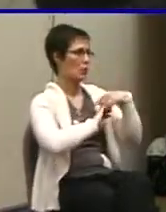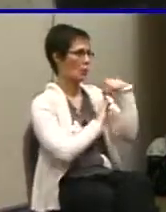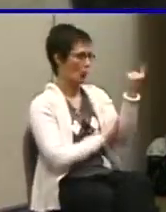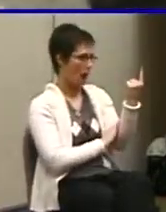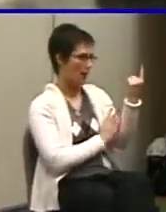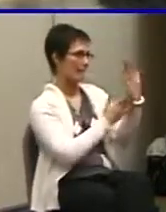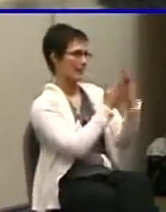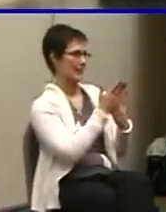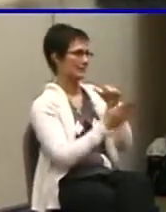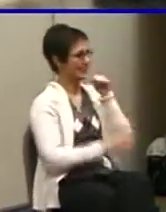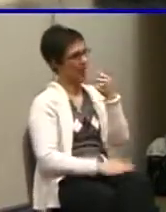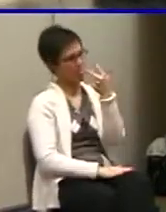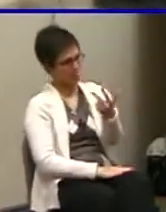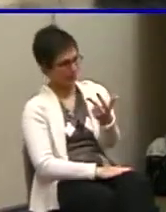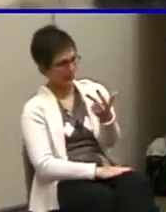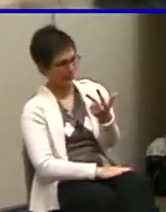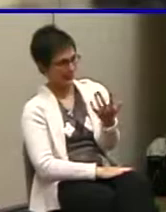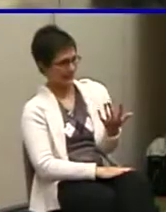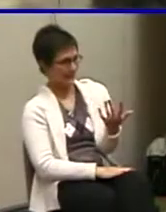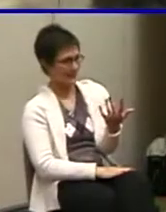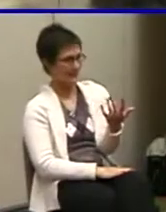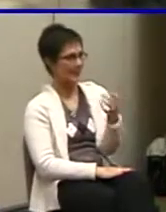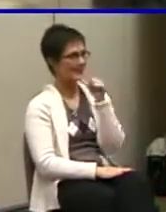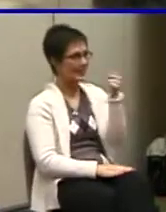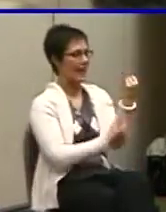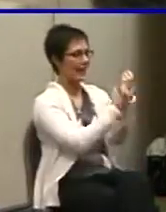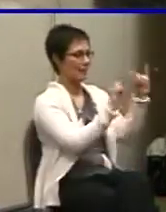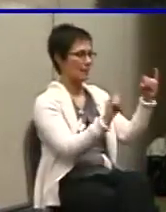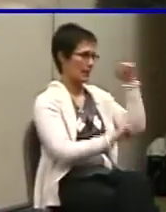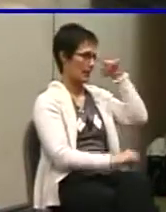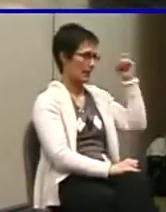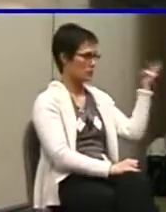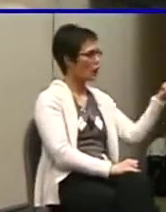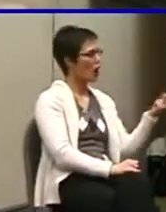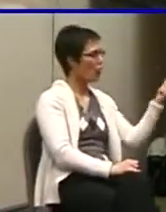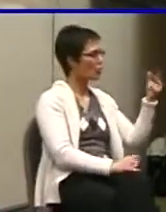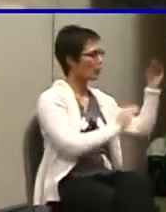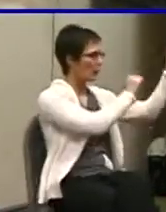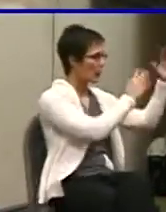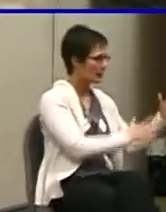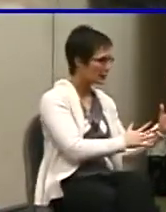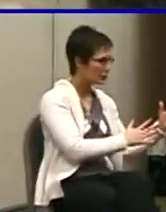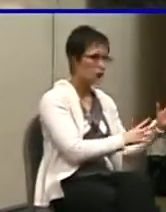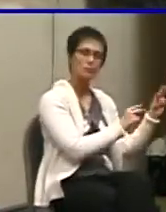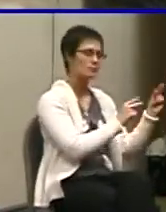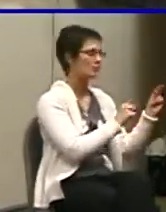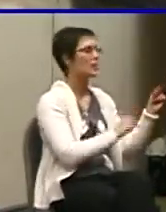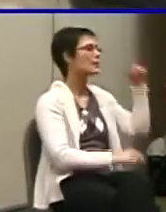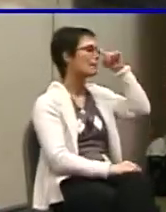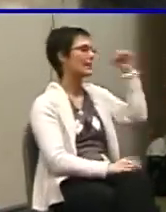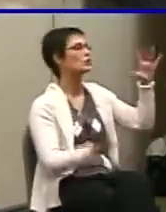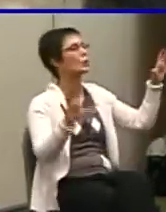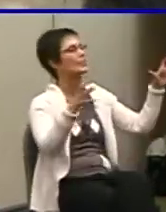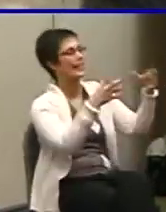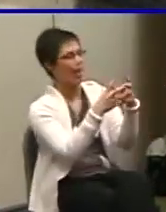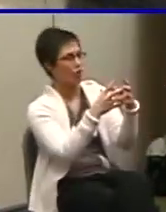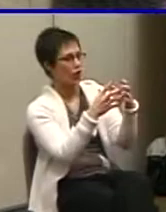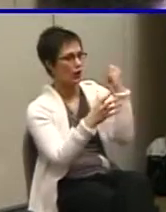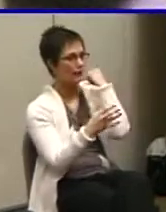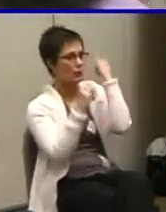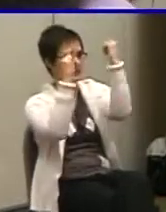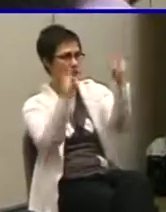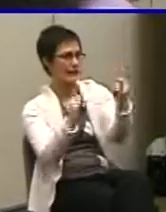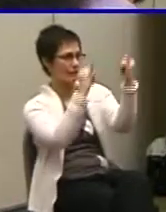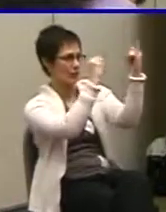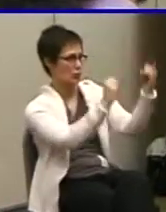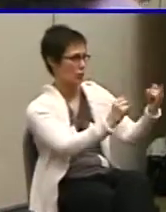not independent because it's all 3 coming from teachers, or because we were together? You were together. If you did it individually, it'd be fine.